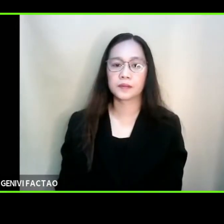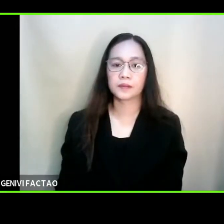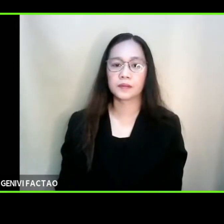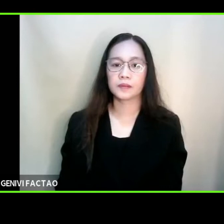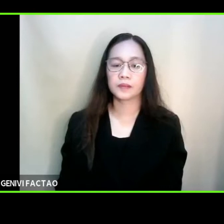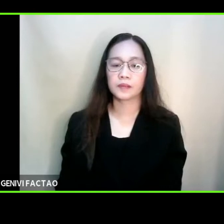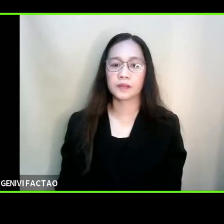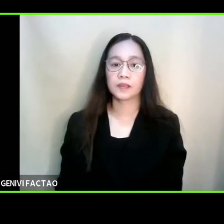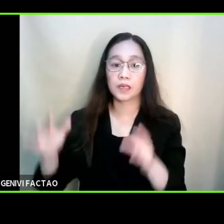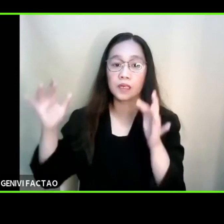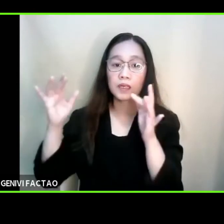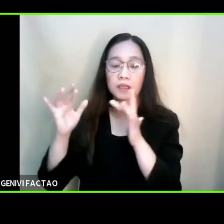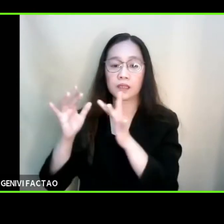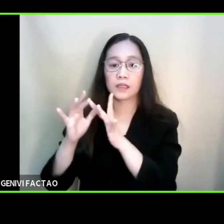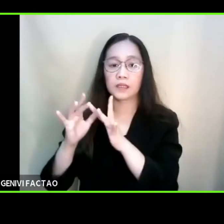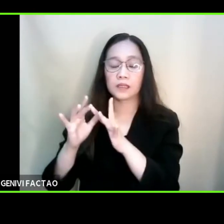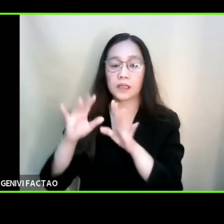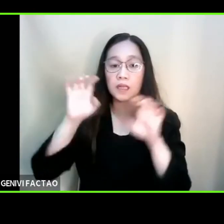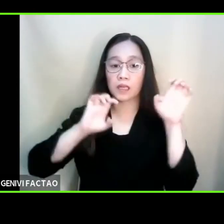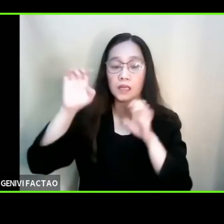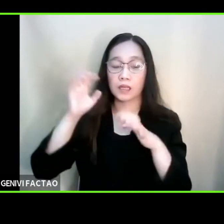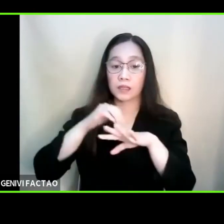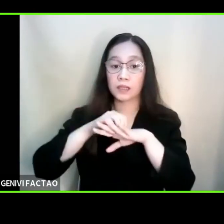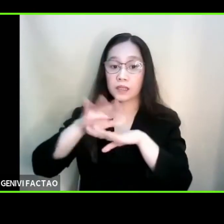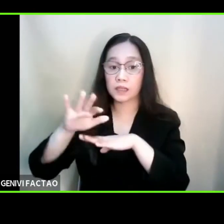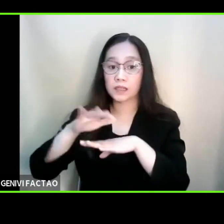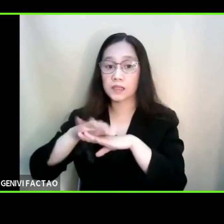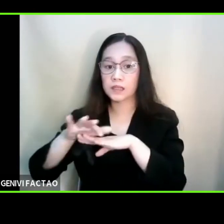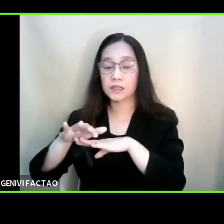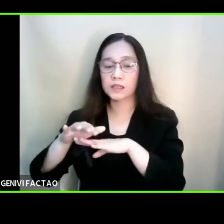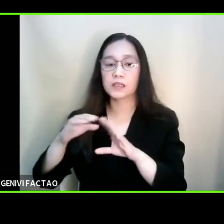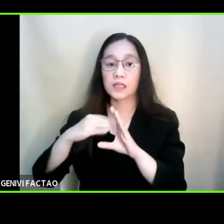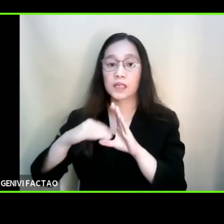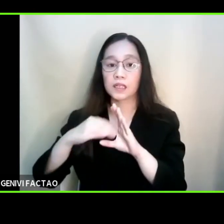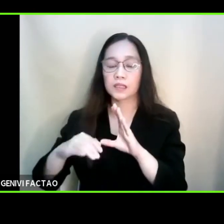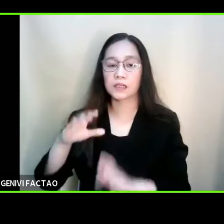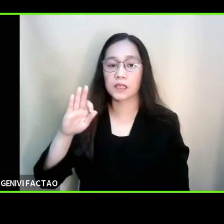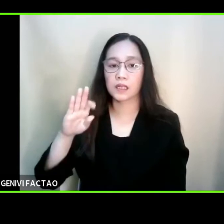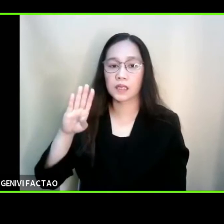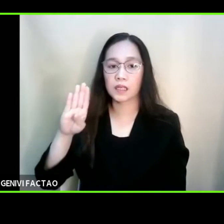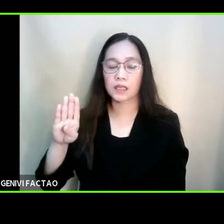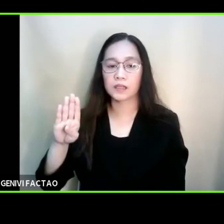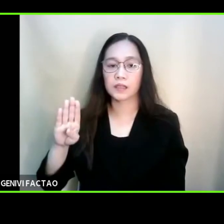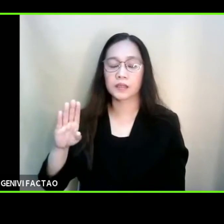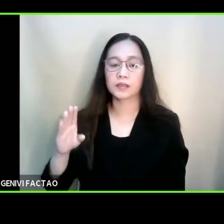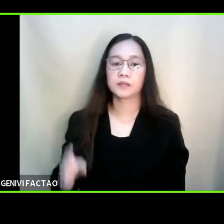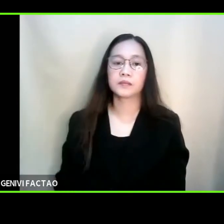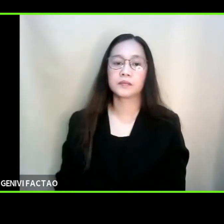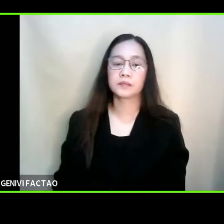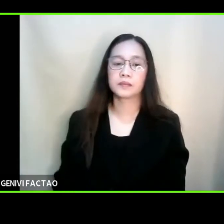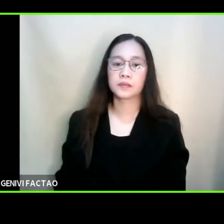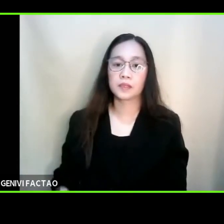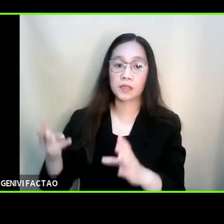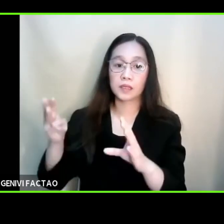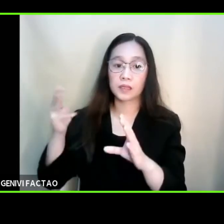link to the evaluation will be sent in the Zoom chat, and for the FB Live, it will be on the comment section. So, it will